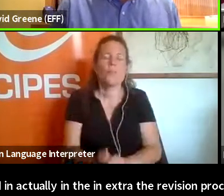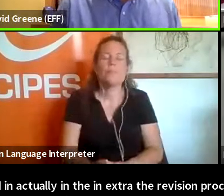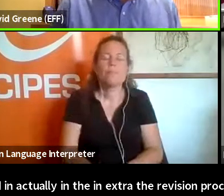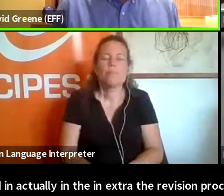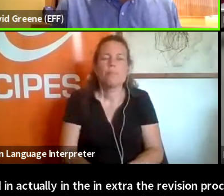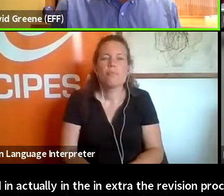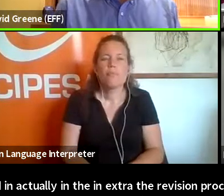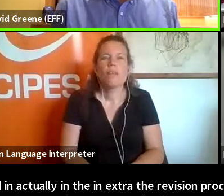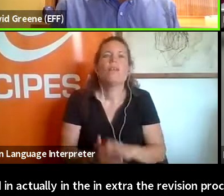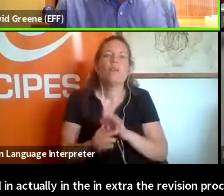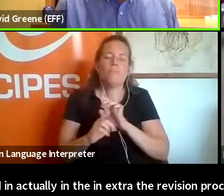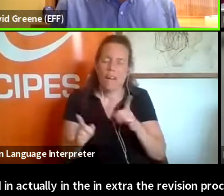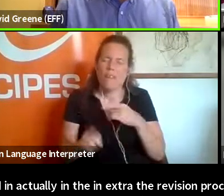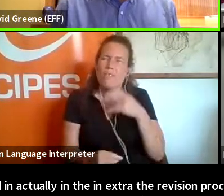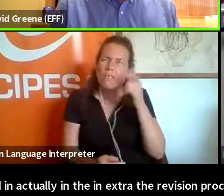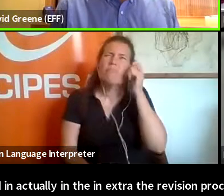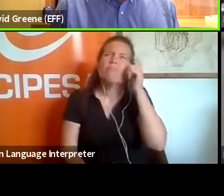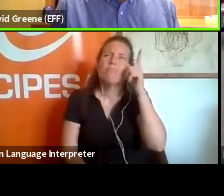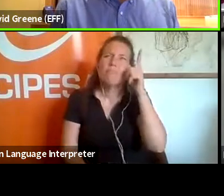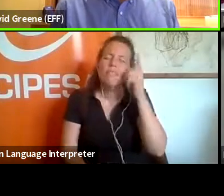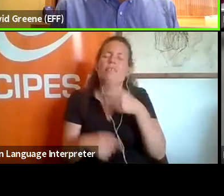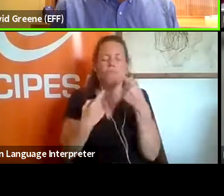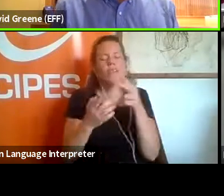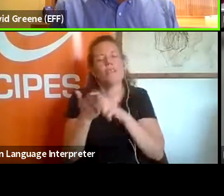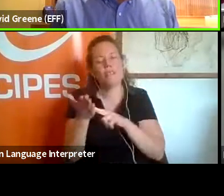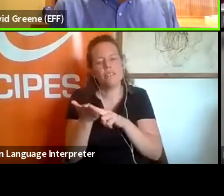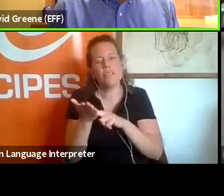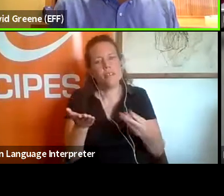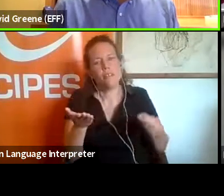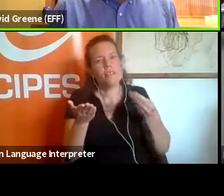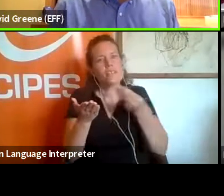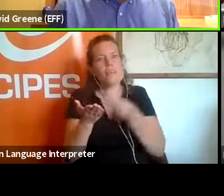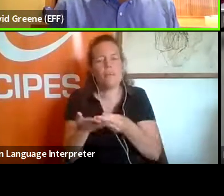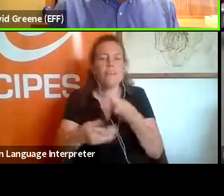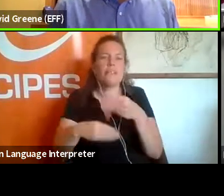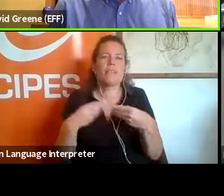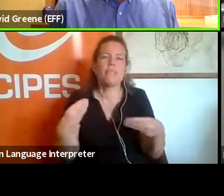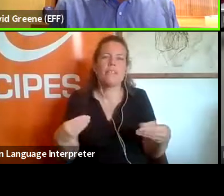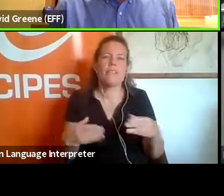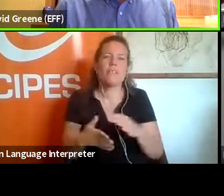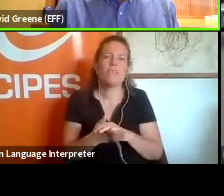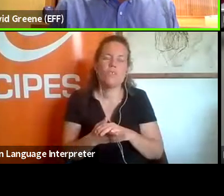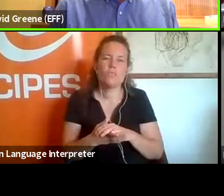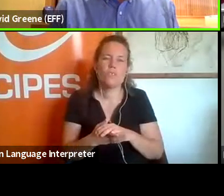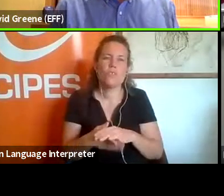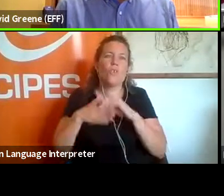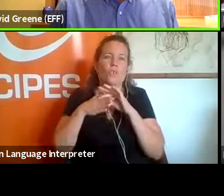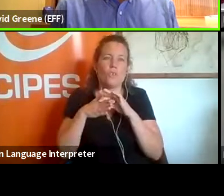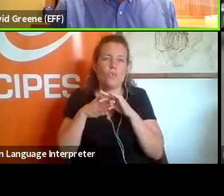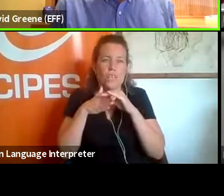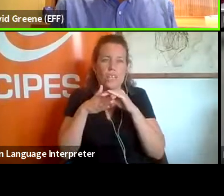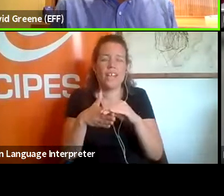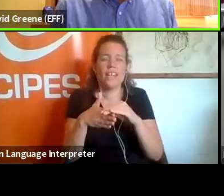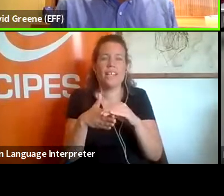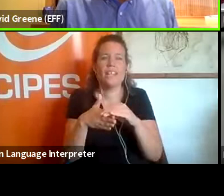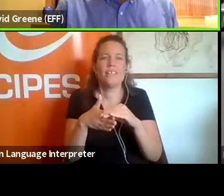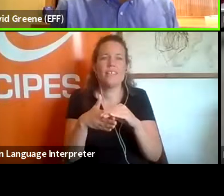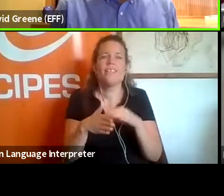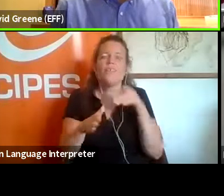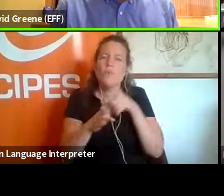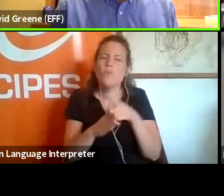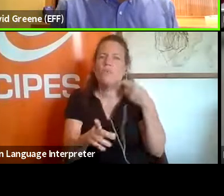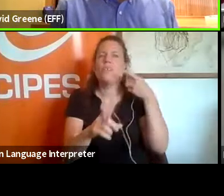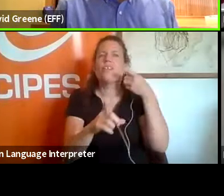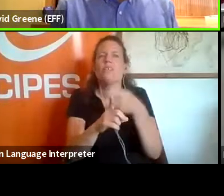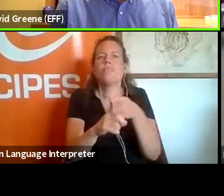of the things we did realize was the need to have some supplemental materials to guide both to impact that would address